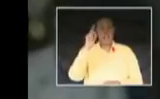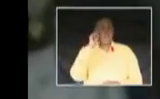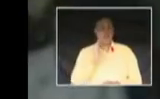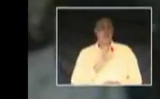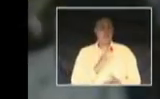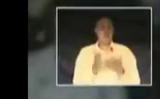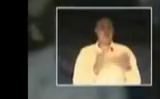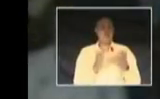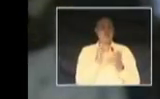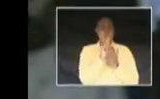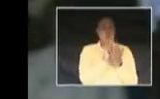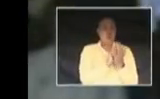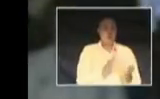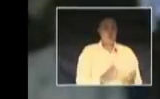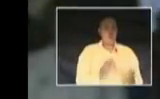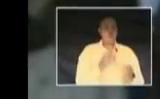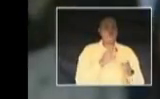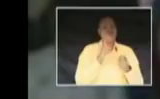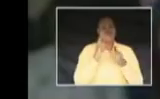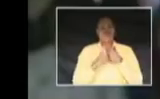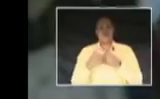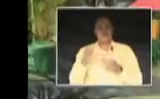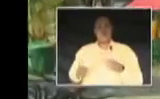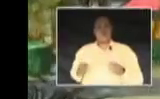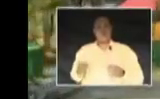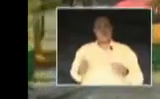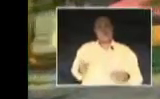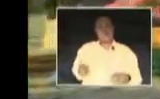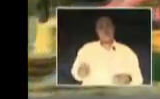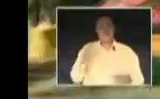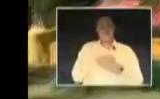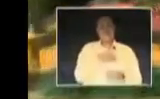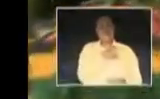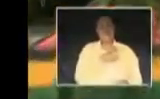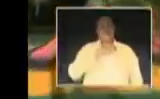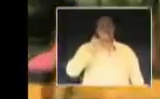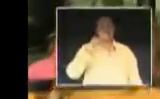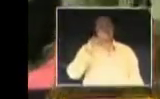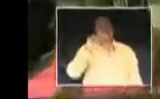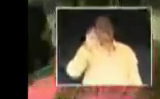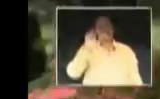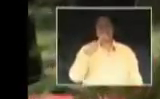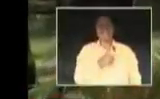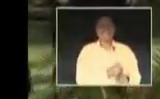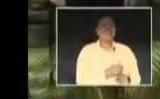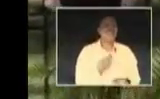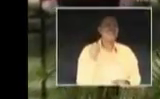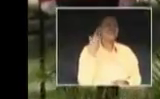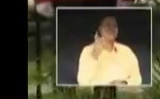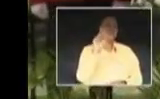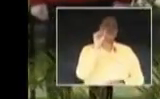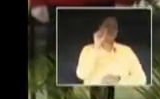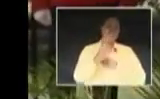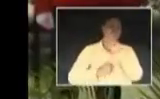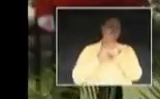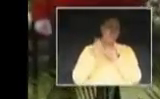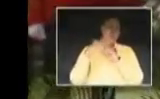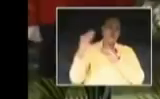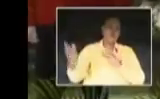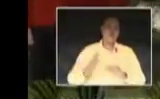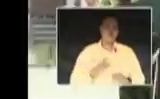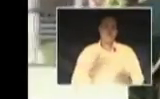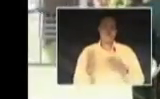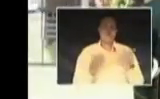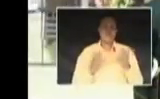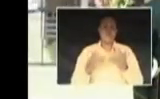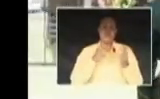to the legal profession and the judiciary. Mrs. Justice Haynes has dedicated over 2 decades of outstanding service to the